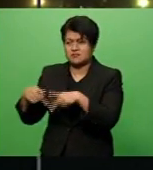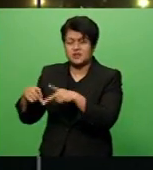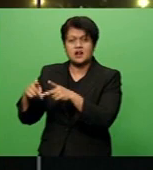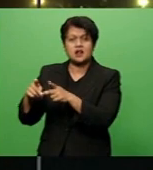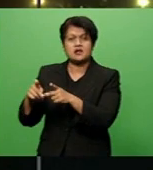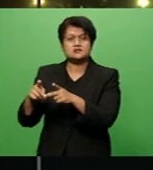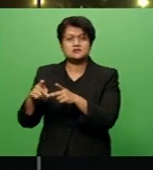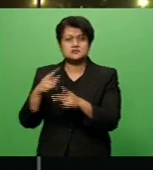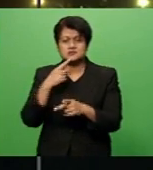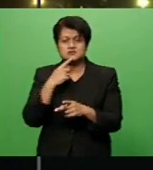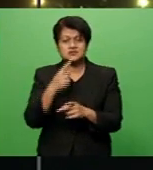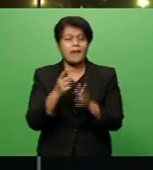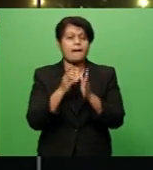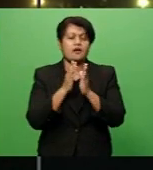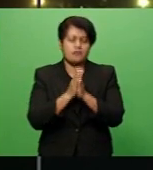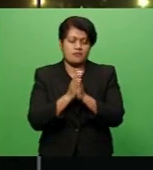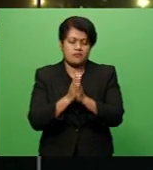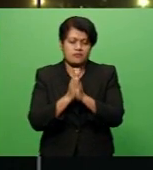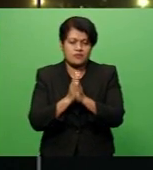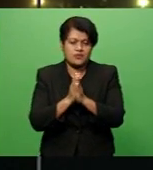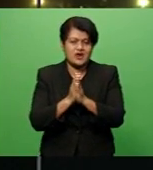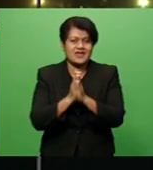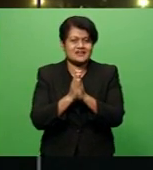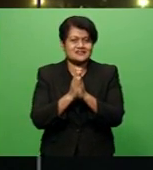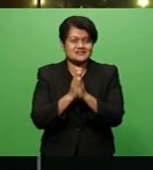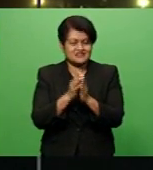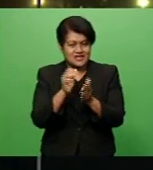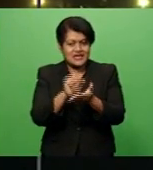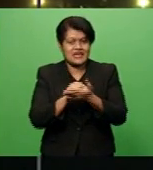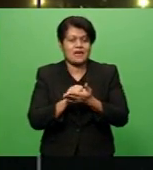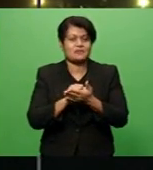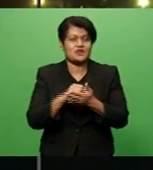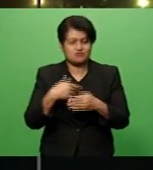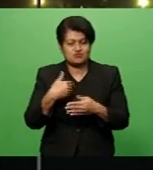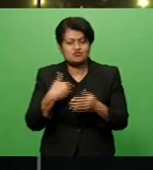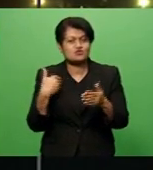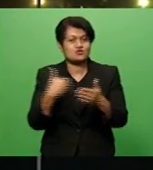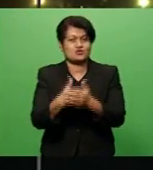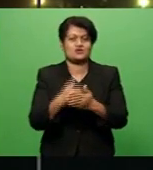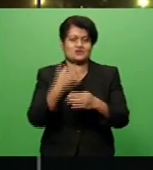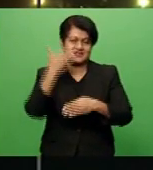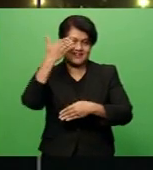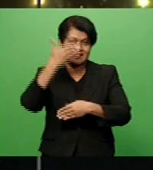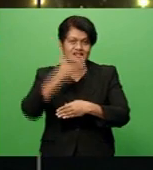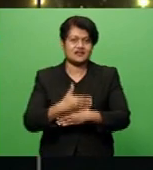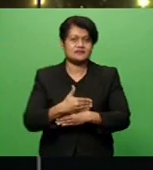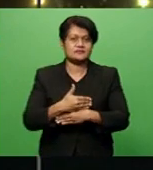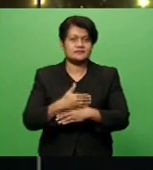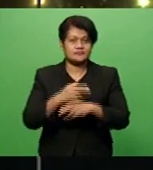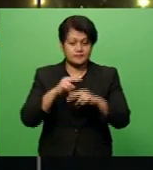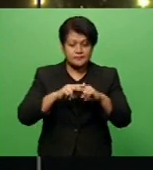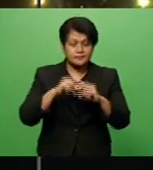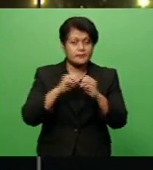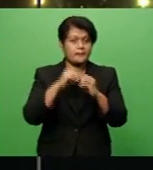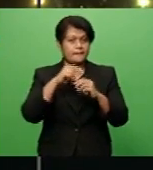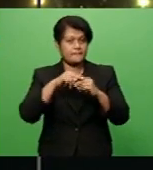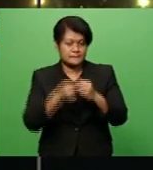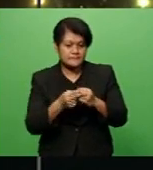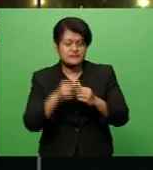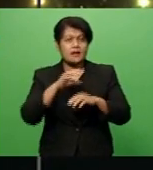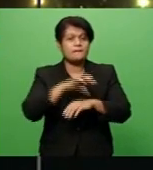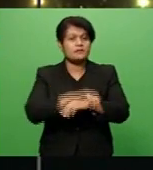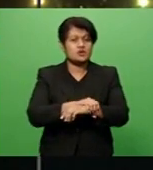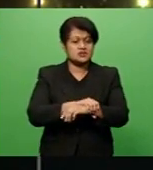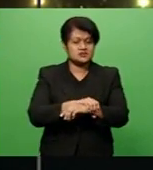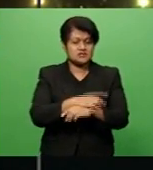their prayers got them through the night. Residents in informal settlements in Nandera told FBC News police had come to assist some families, but a